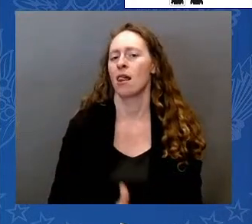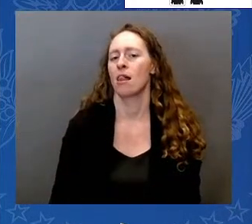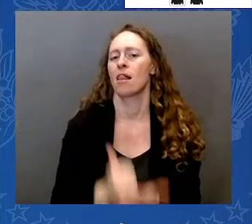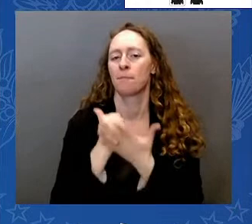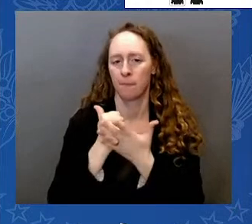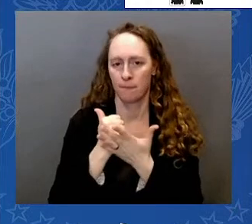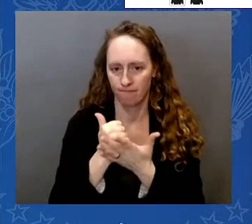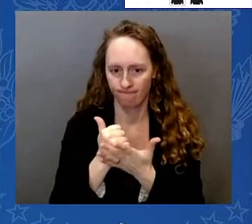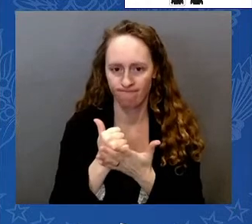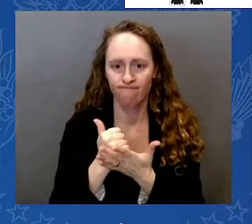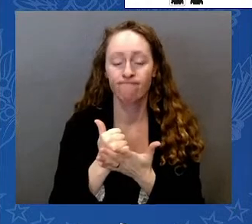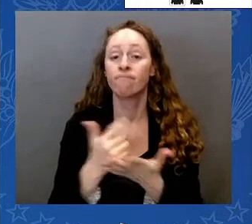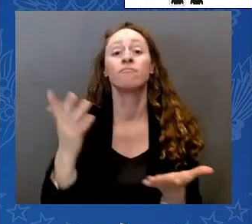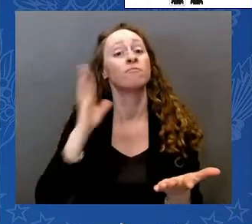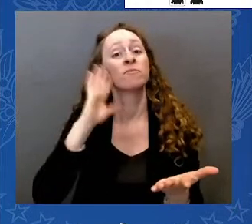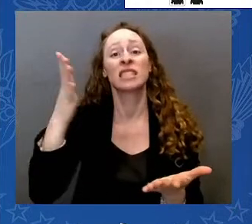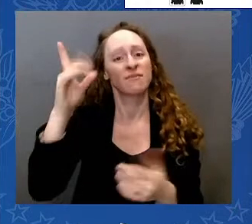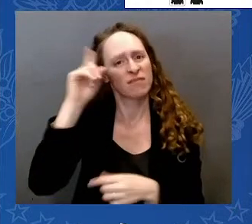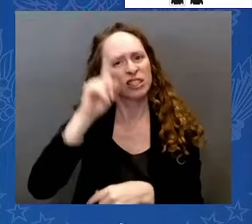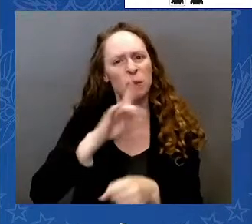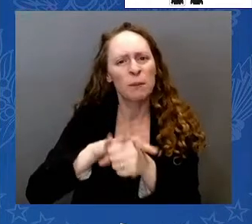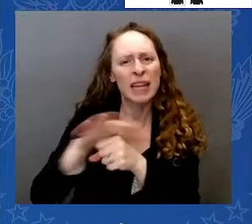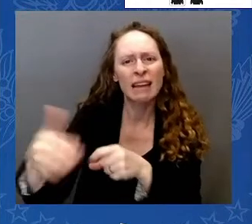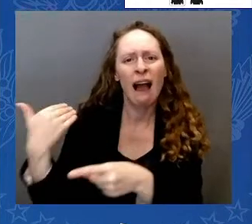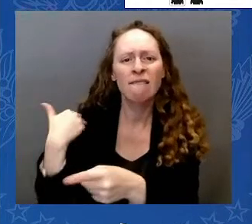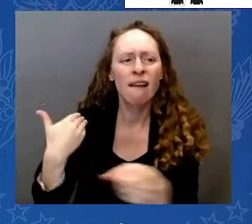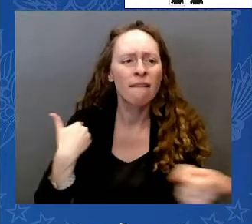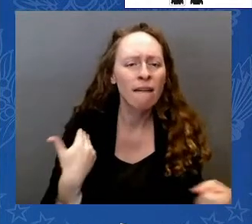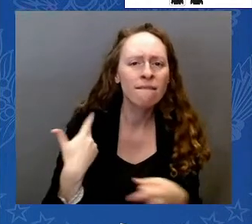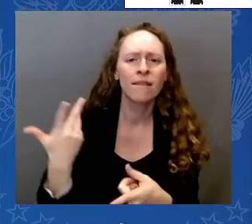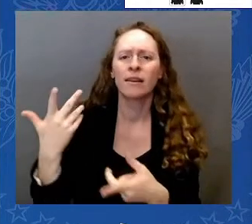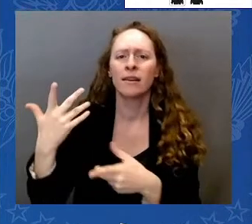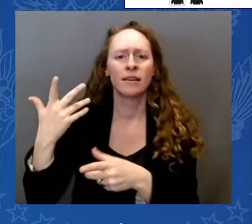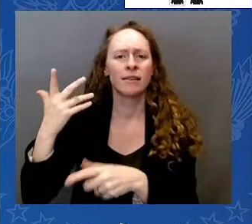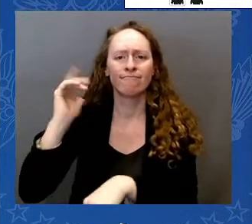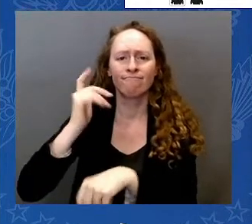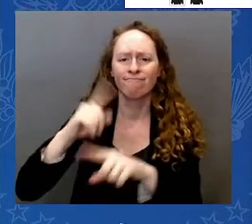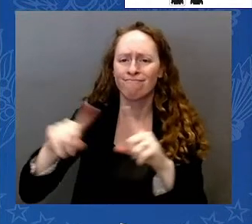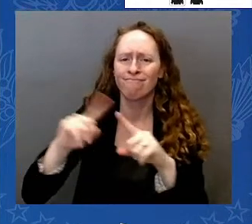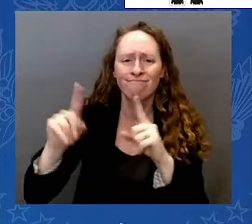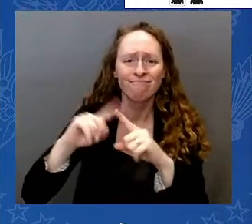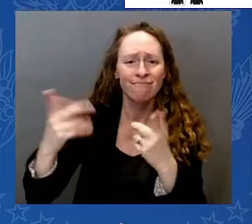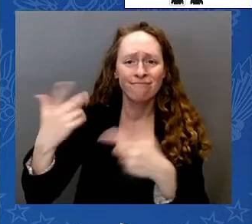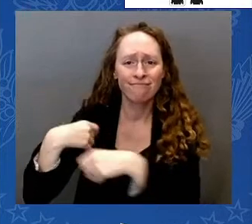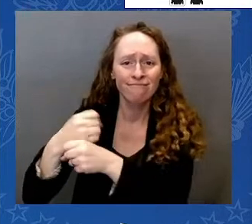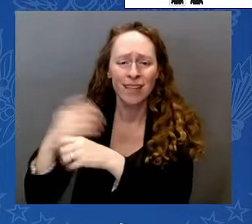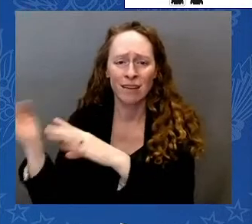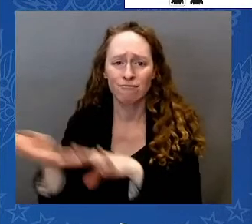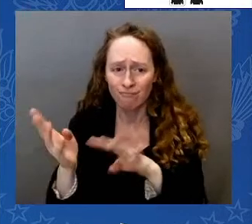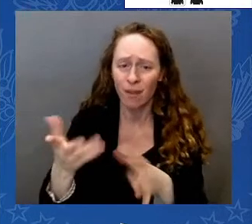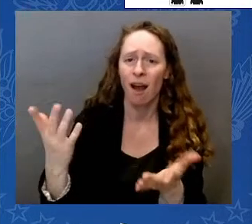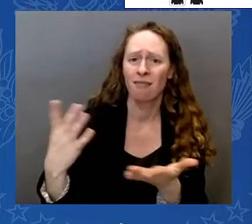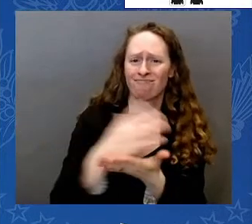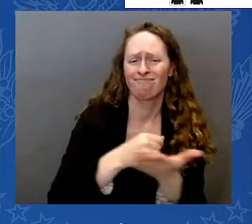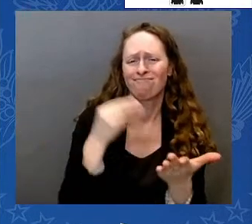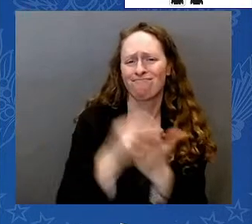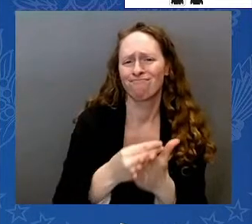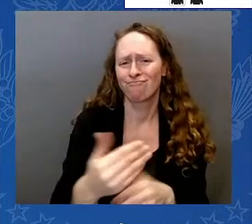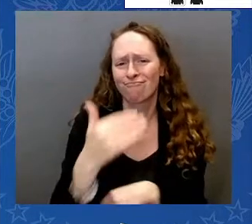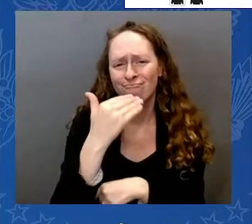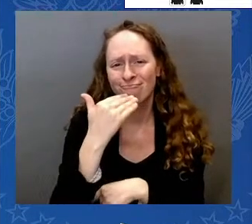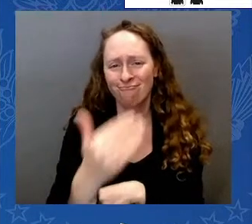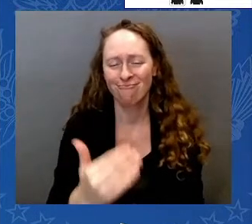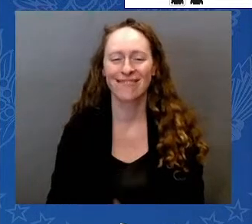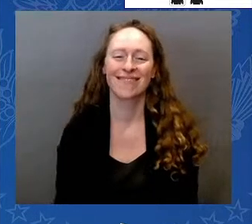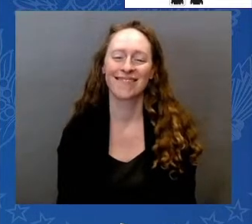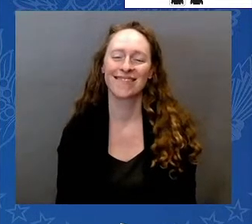jobs. I'd like to personally thank you, Mr. President, for visiting Hagerstown today, where our UAW members